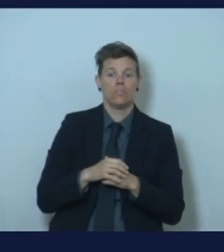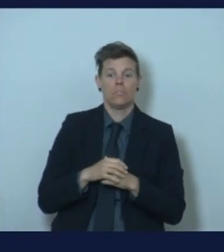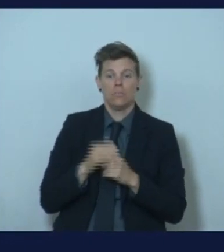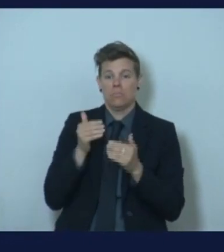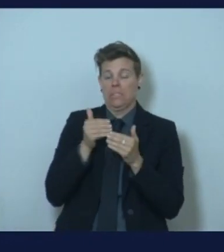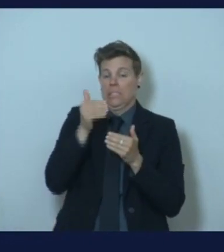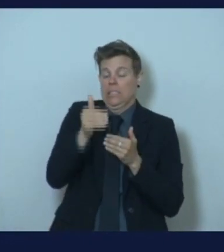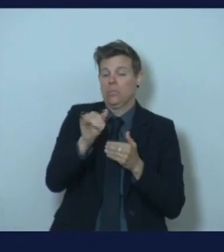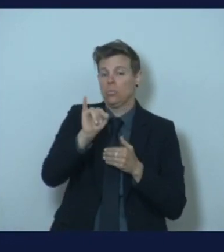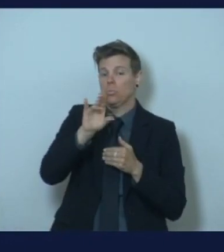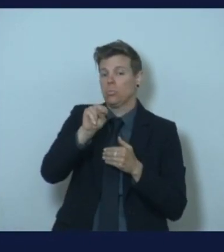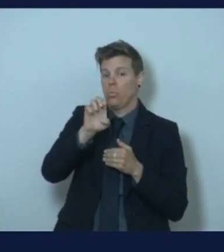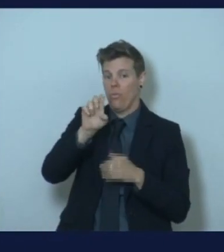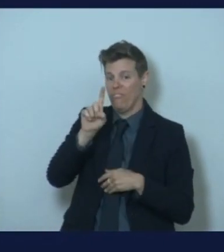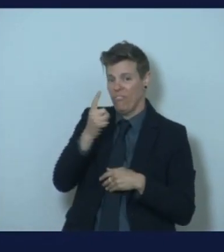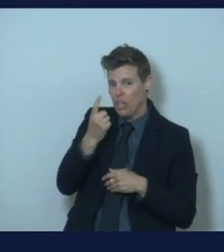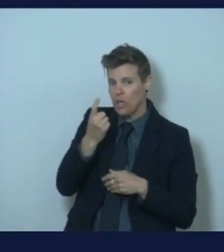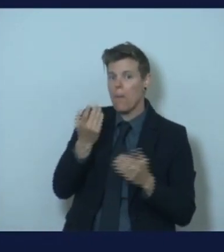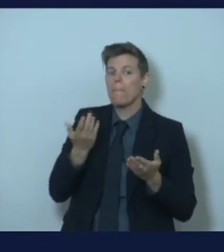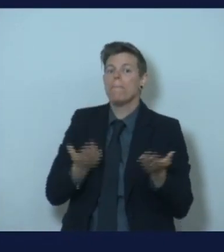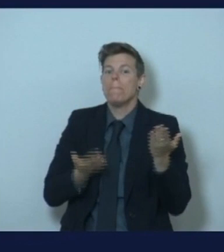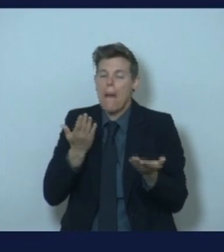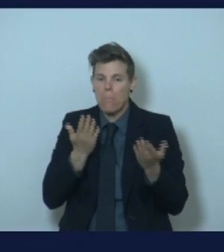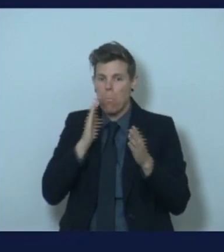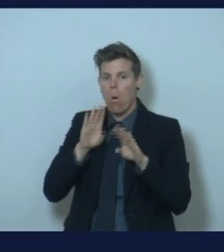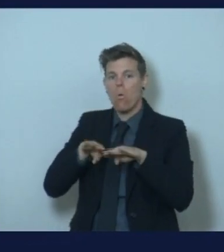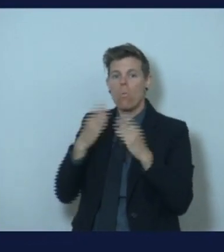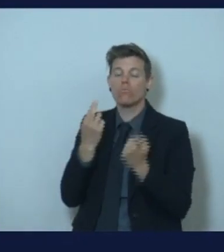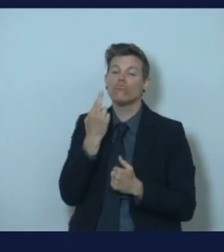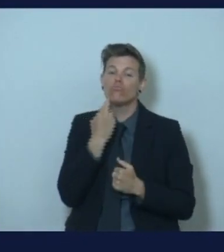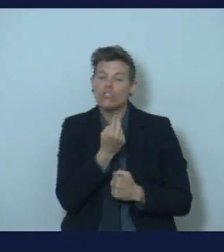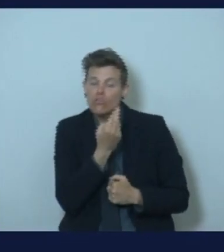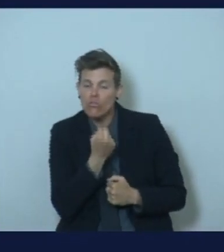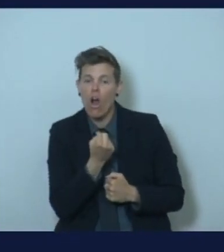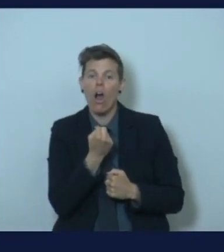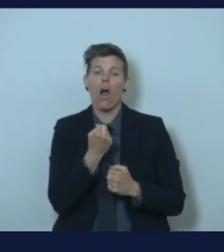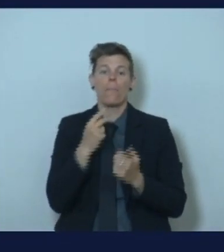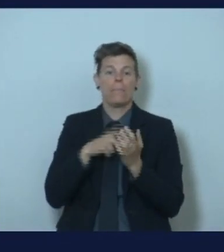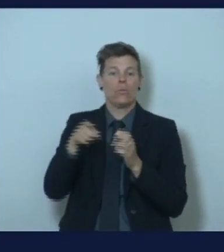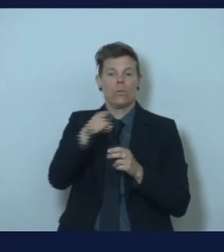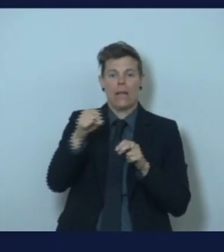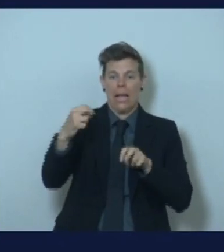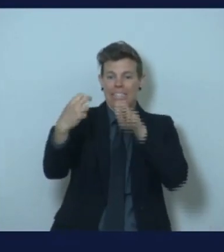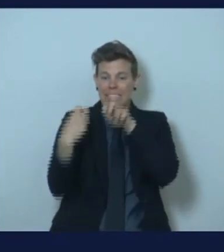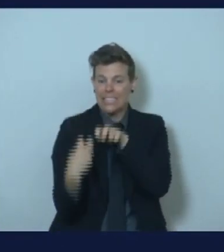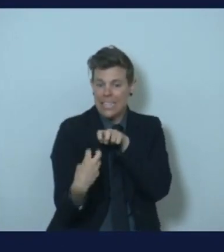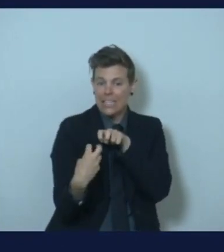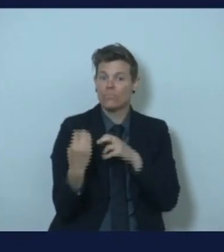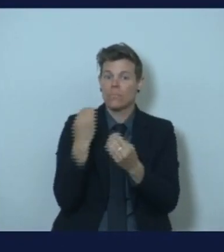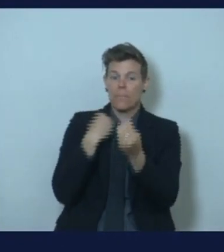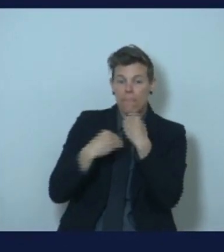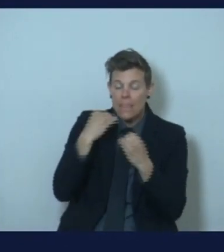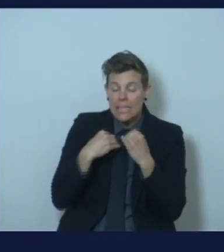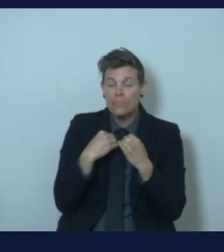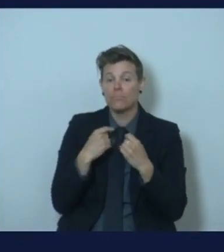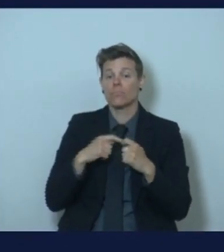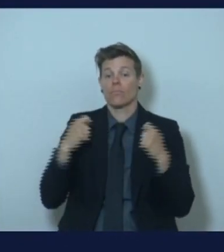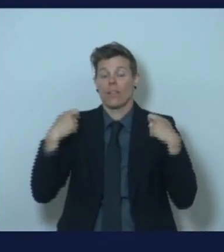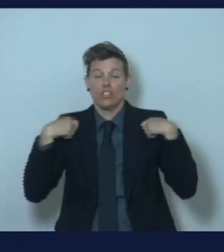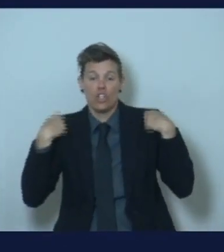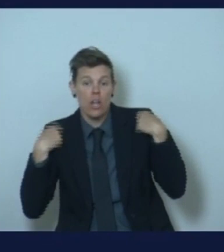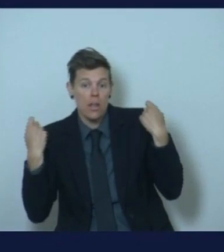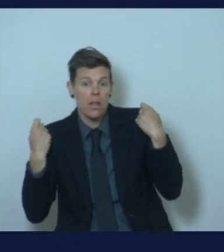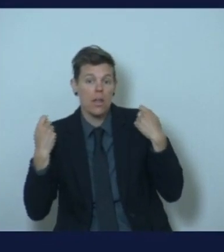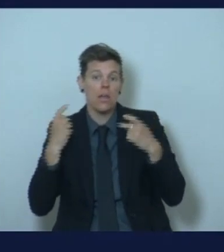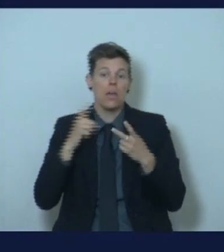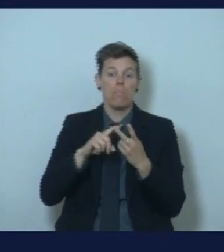and reopening salons, gyms, malls, and other services. And as we're looking at